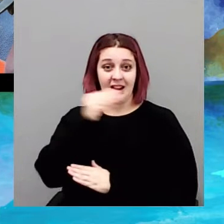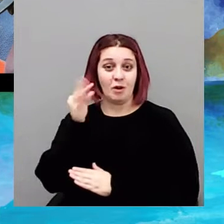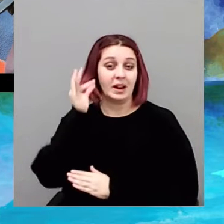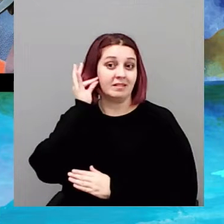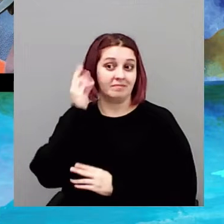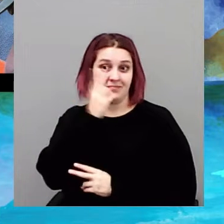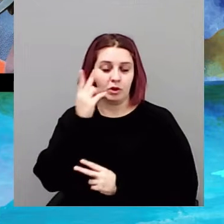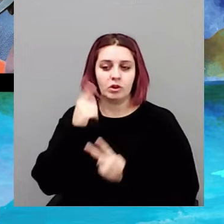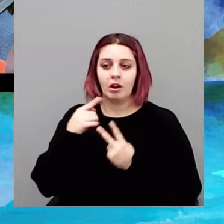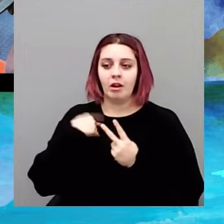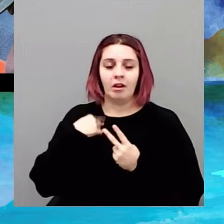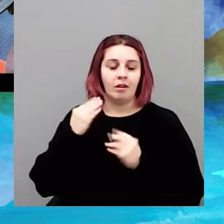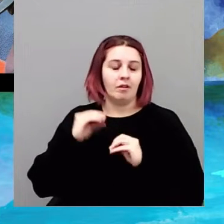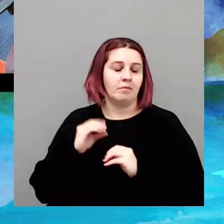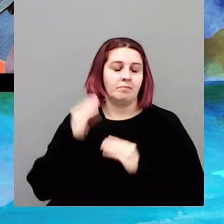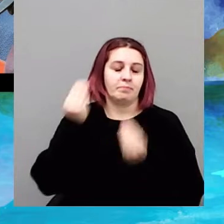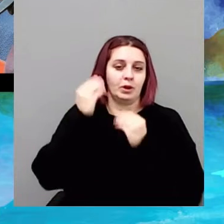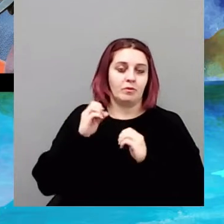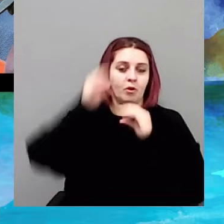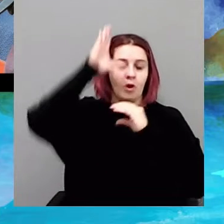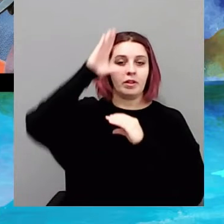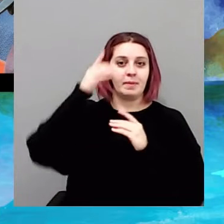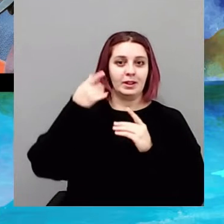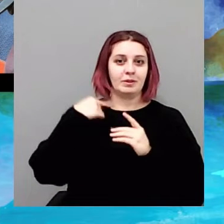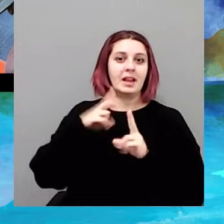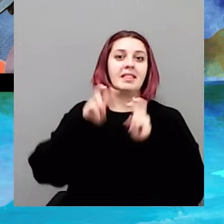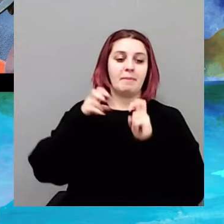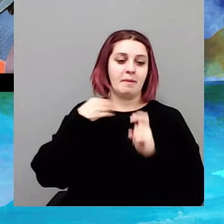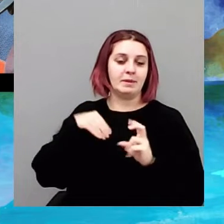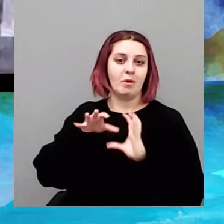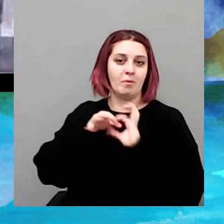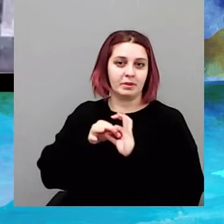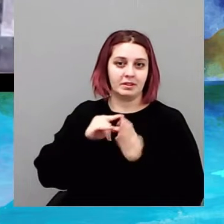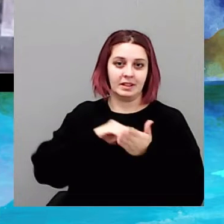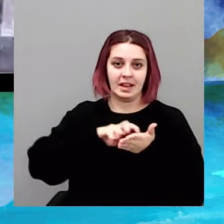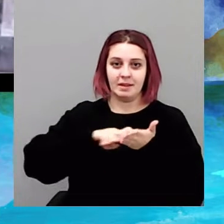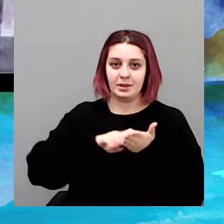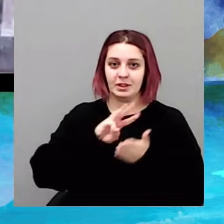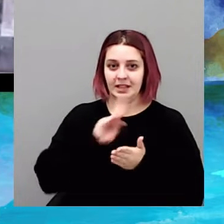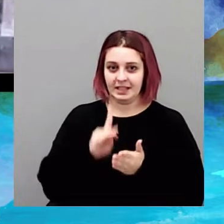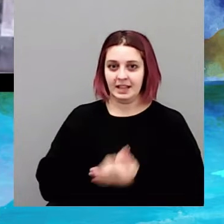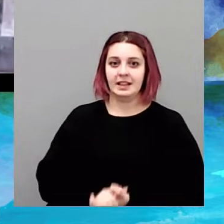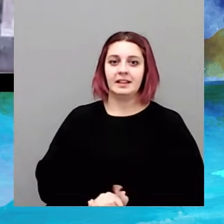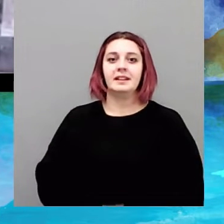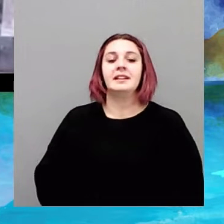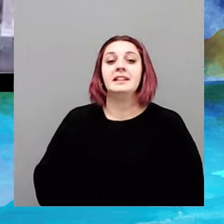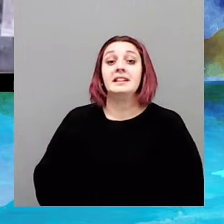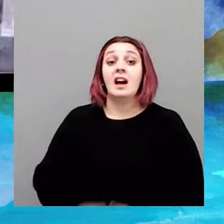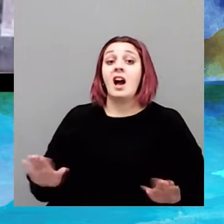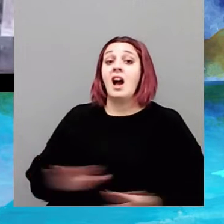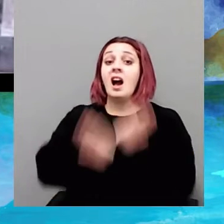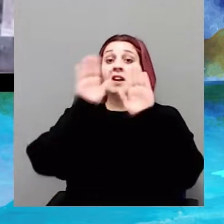close to them that can help them out. These 2 guys have great knowledge and expertise on this field right